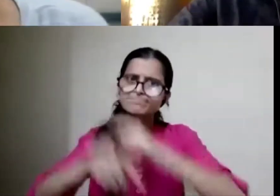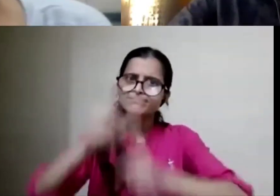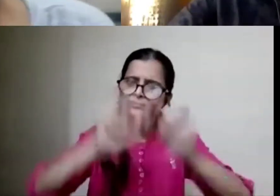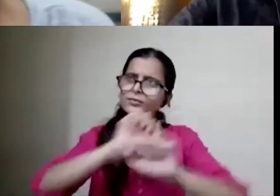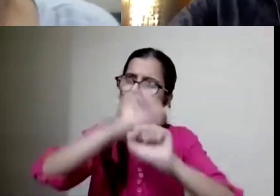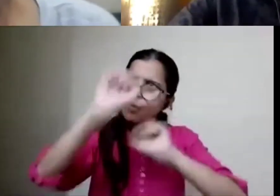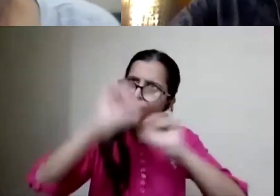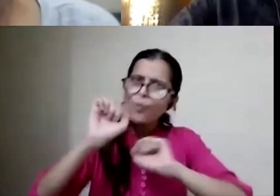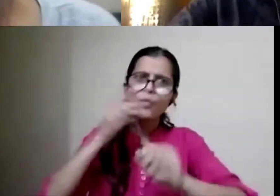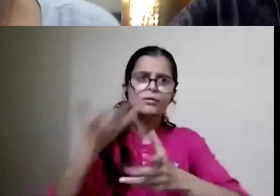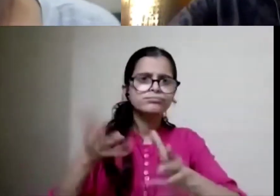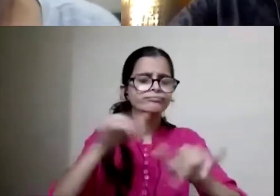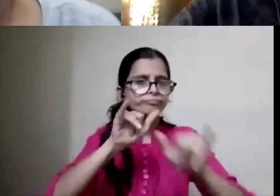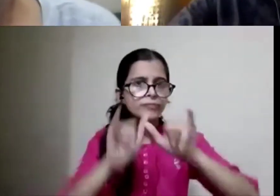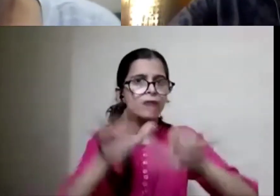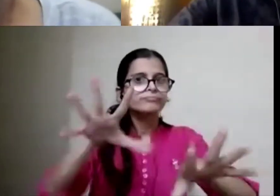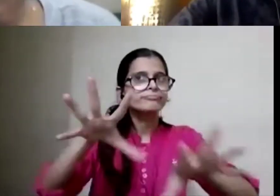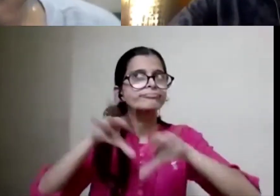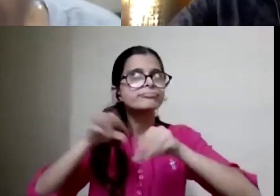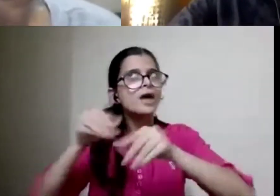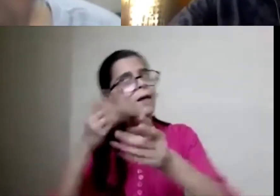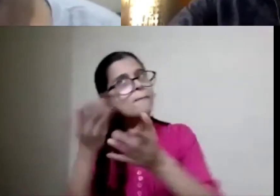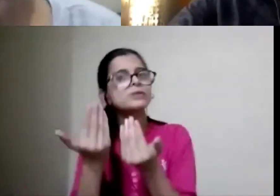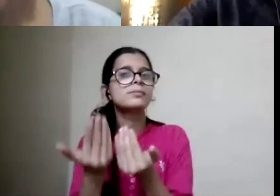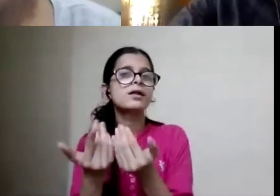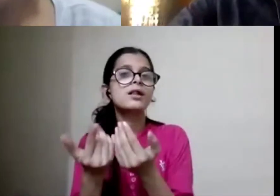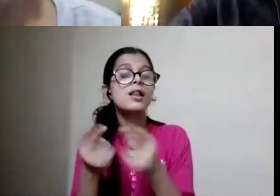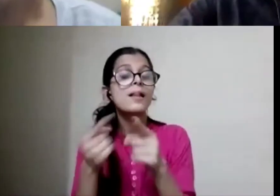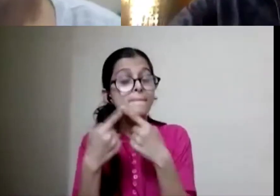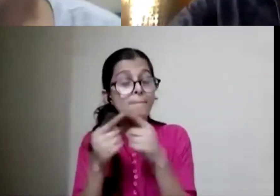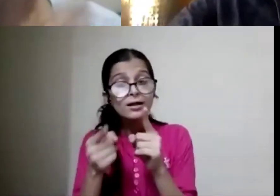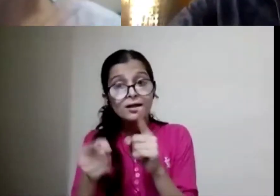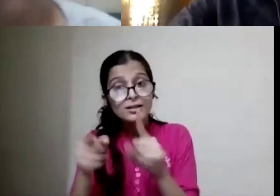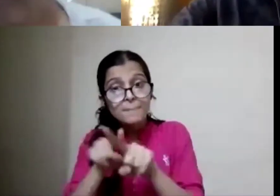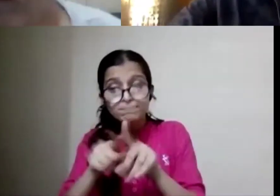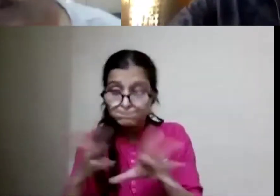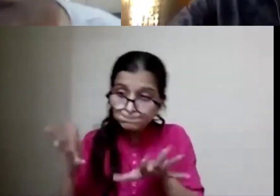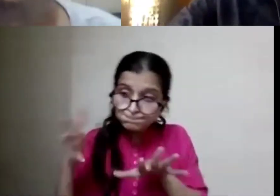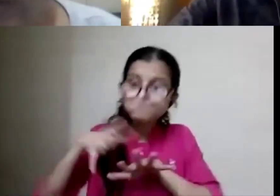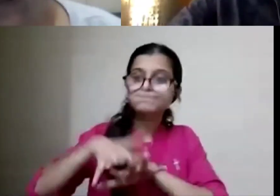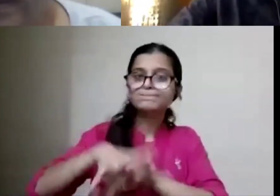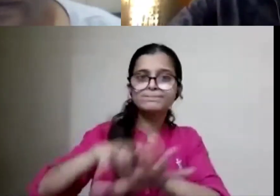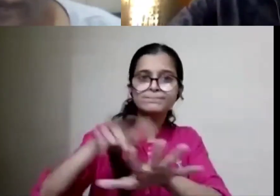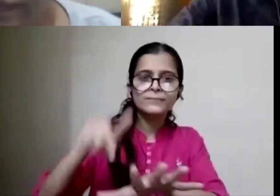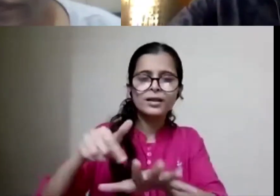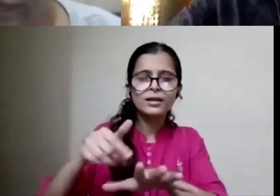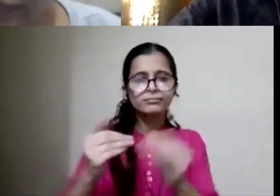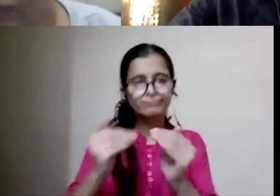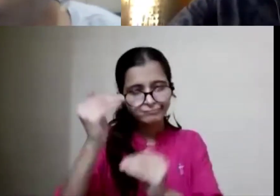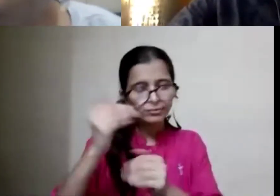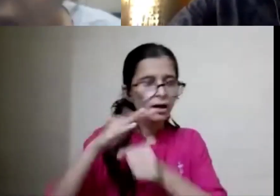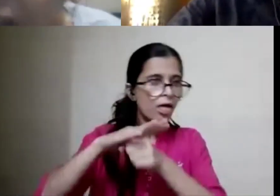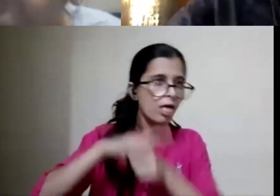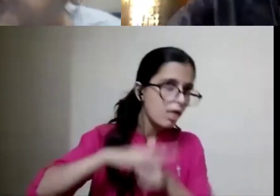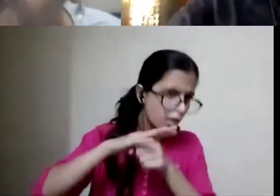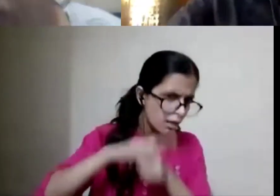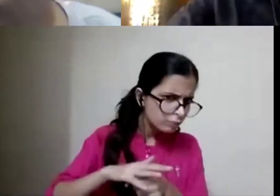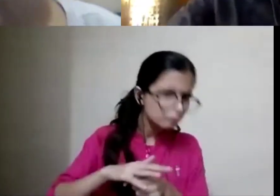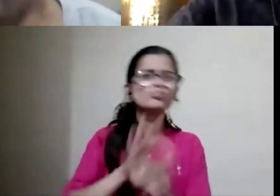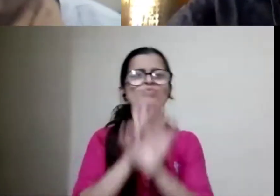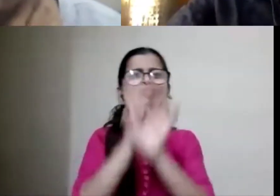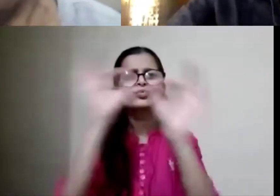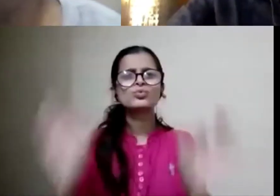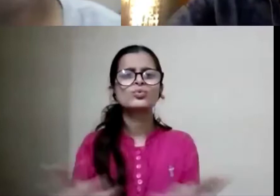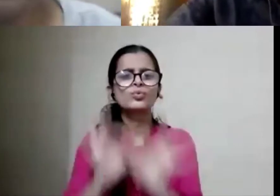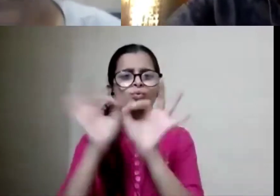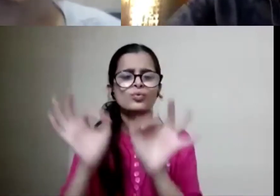to somewhere adjust. But the outcome of inclusion is not to be compromised. You would be